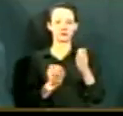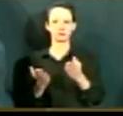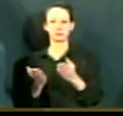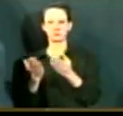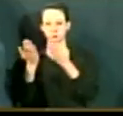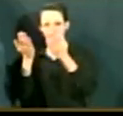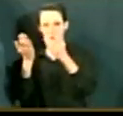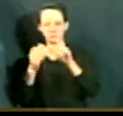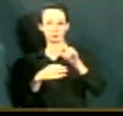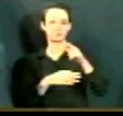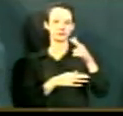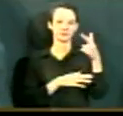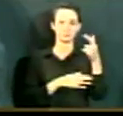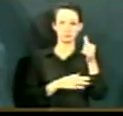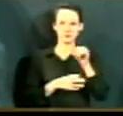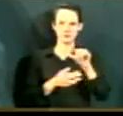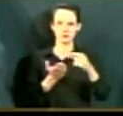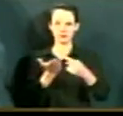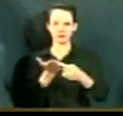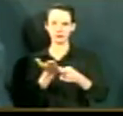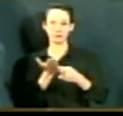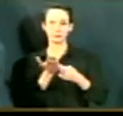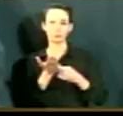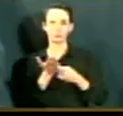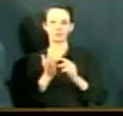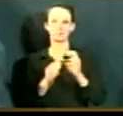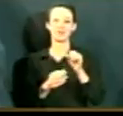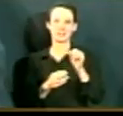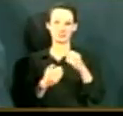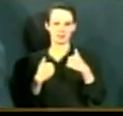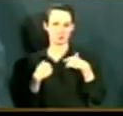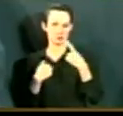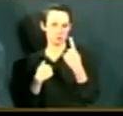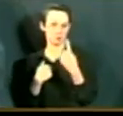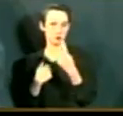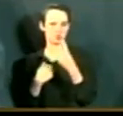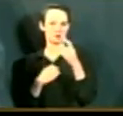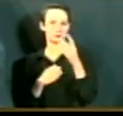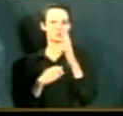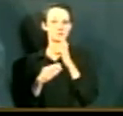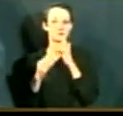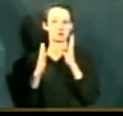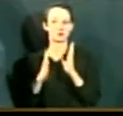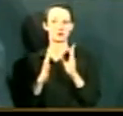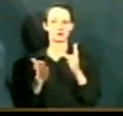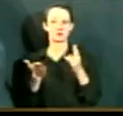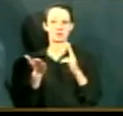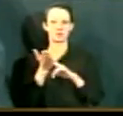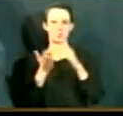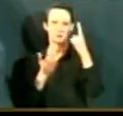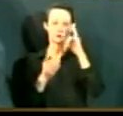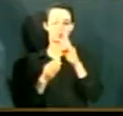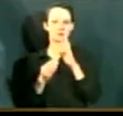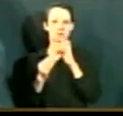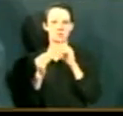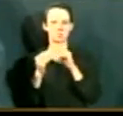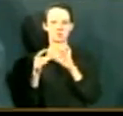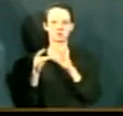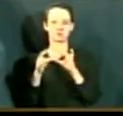that motion. Any discussion? We have a public. Yes, Madam Chair, we have one speaker signed up to speak to this agenda